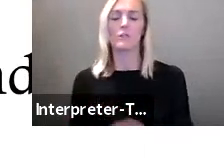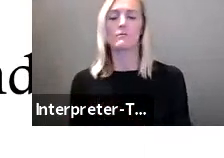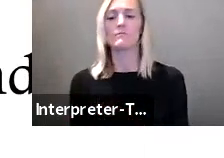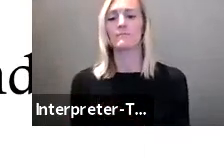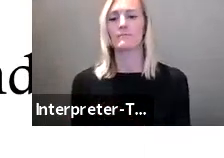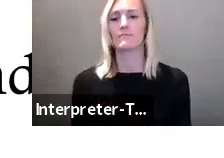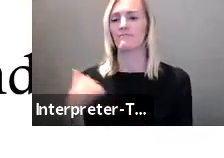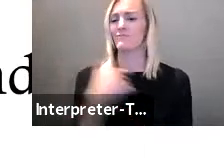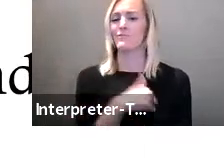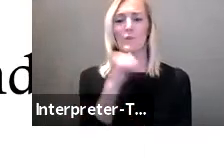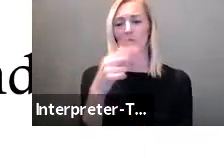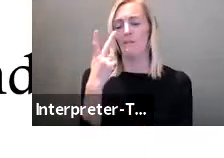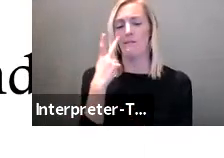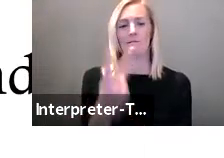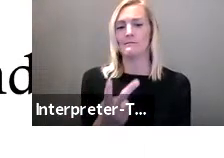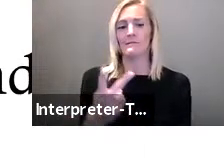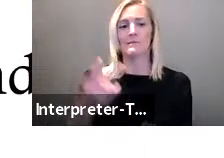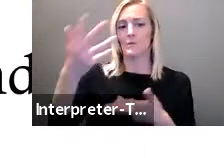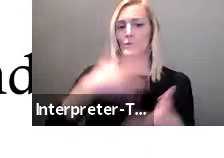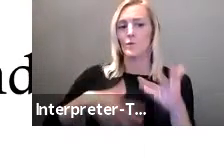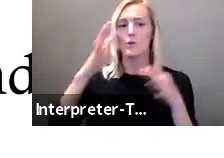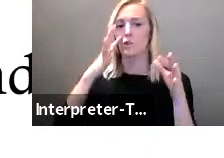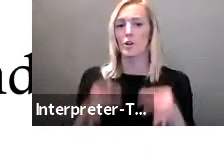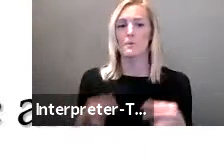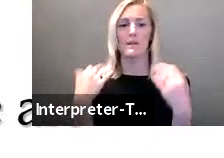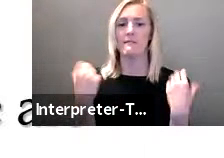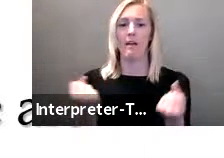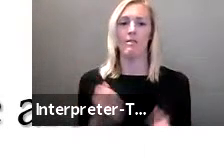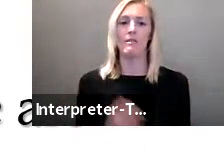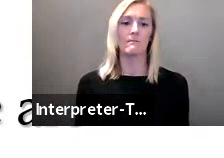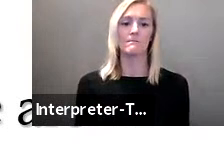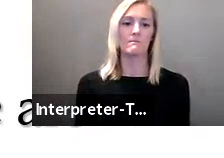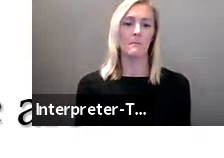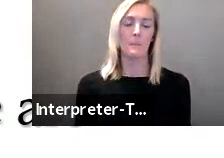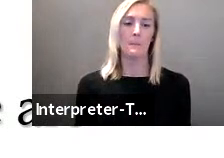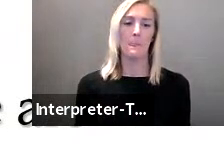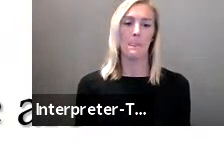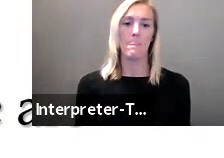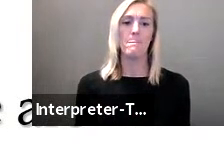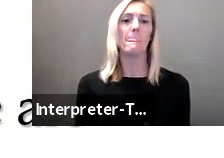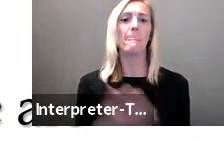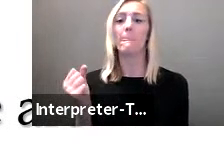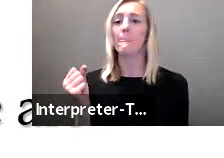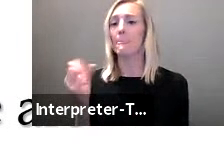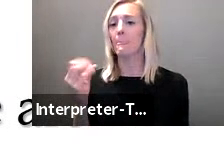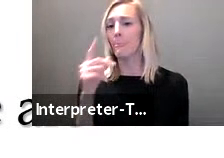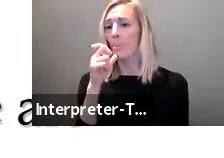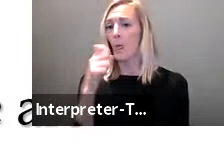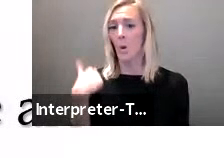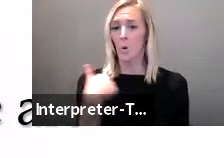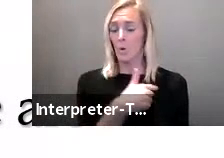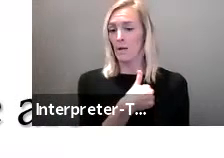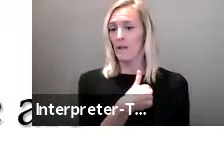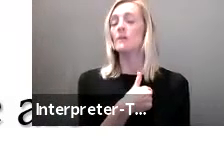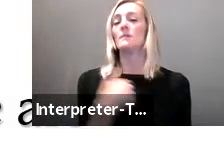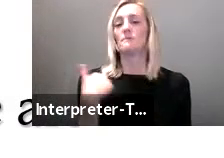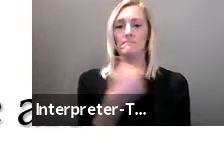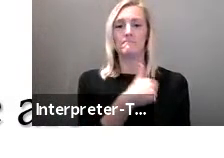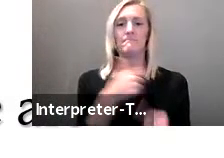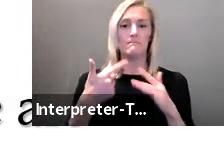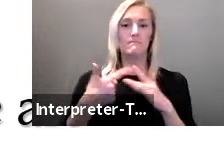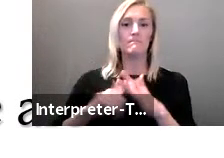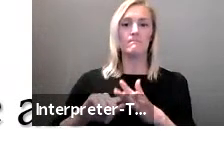social determinants of health in this reality. Next slide. So who are we? We are an organization that started